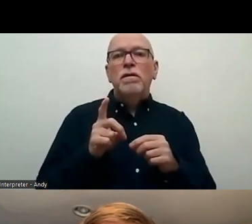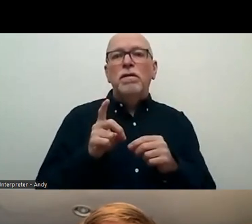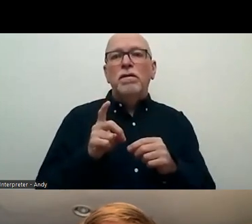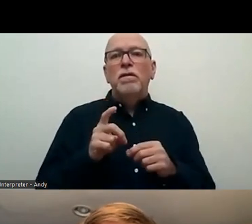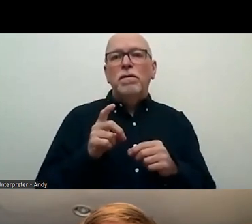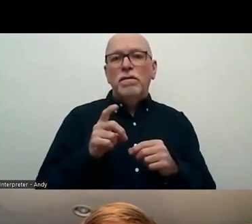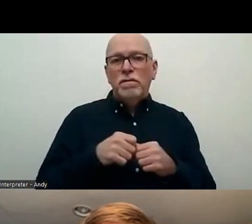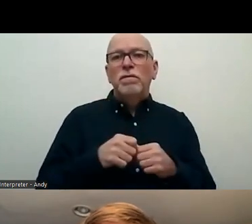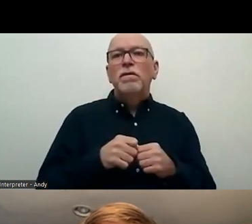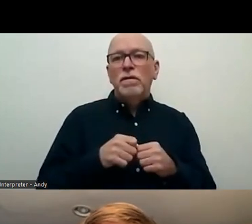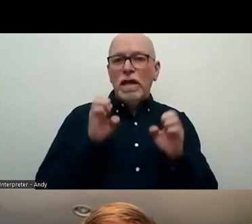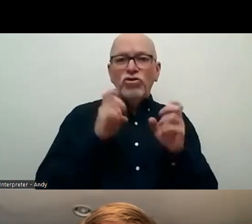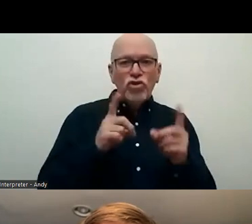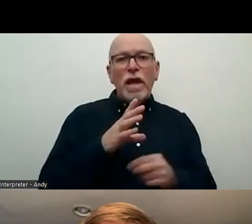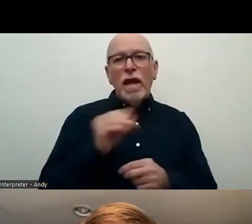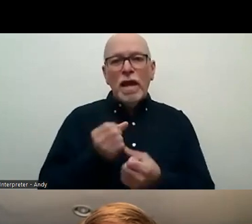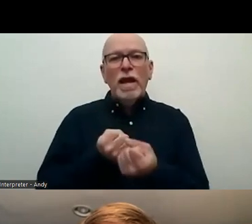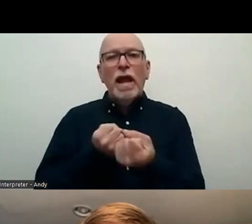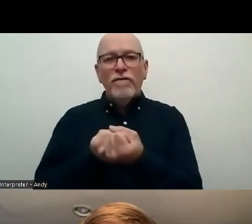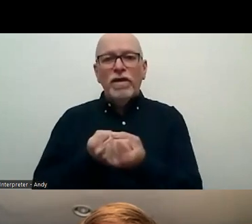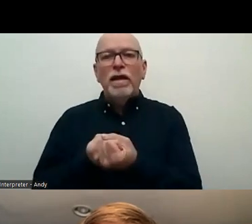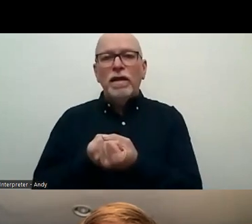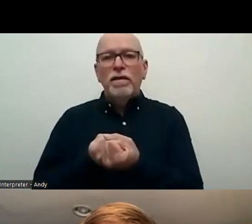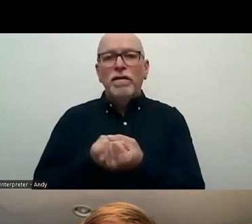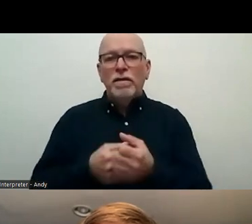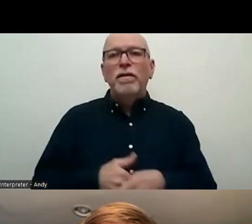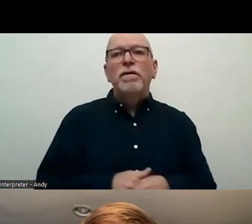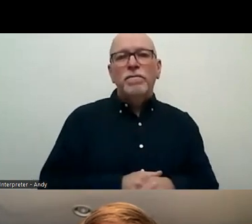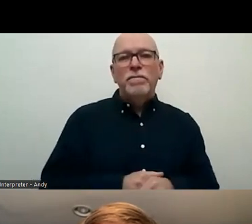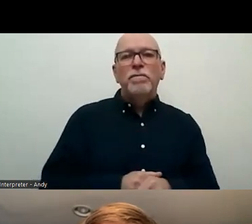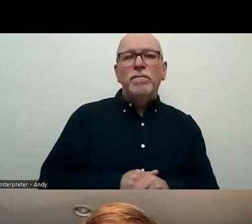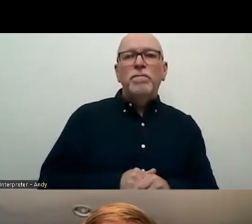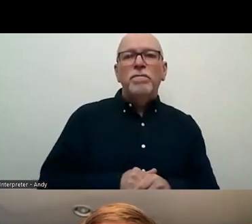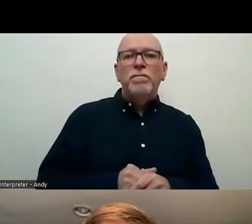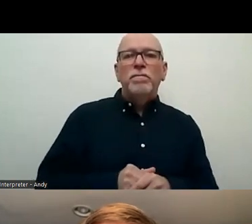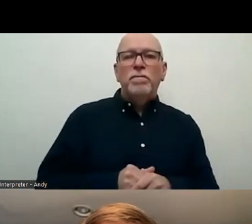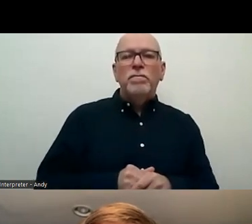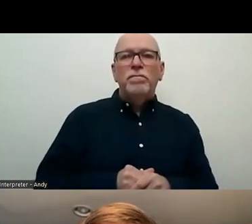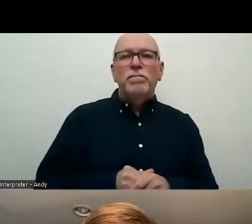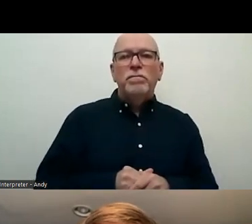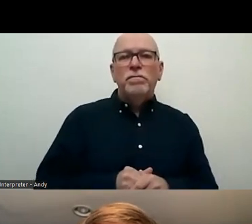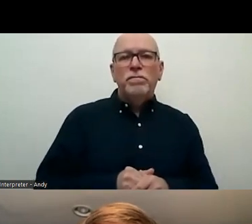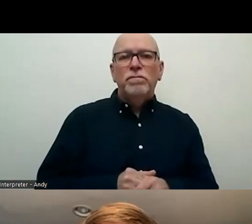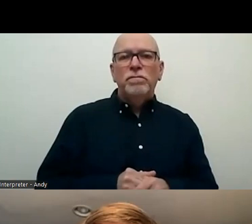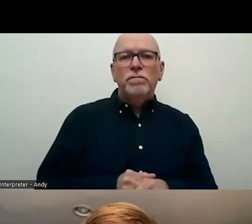advocate. And advocate. And